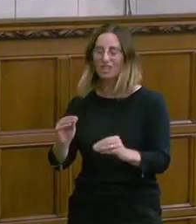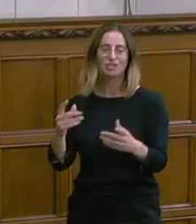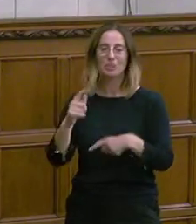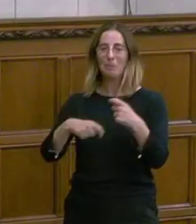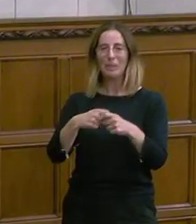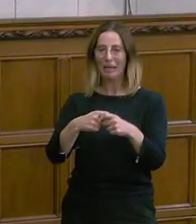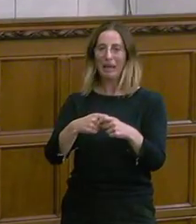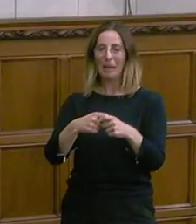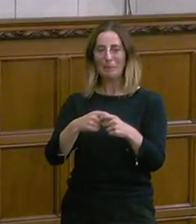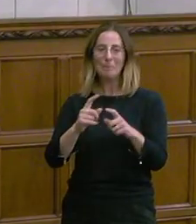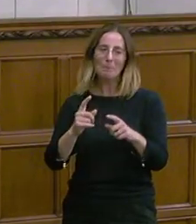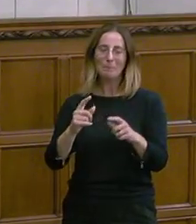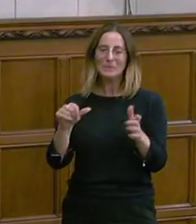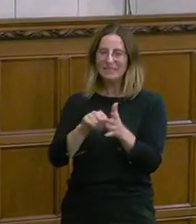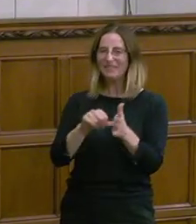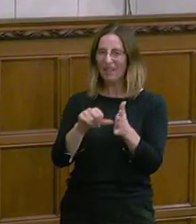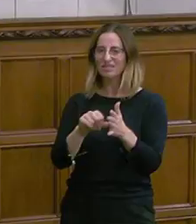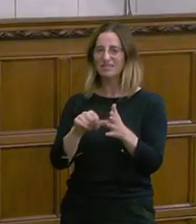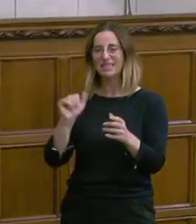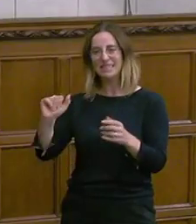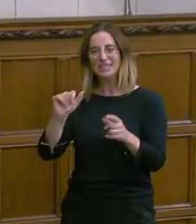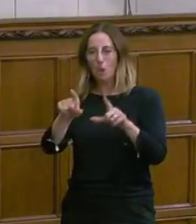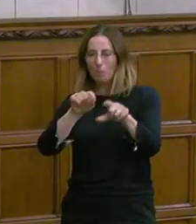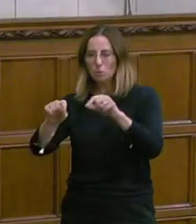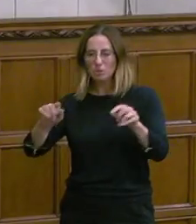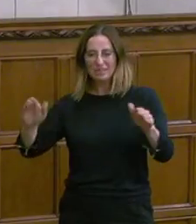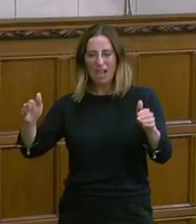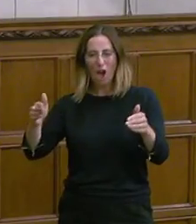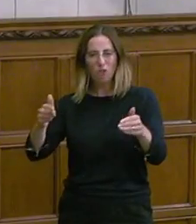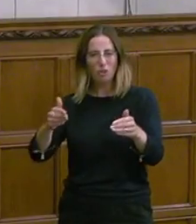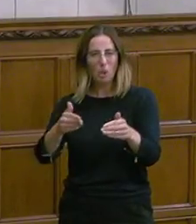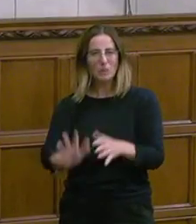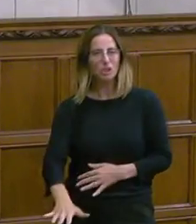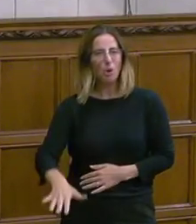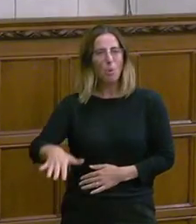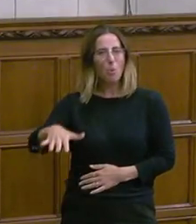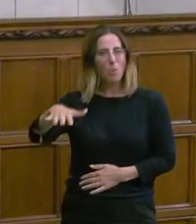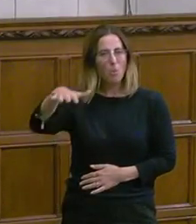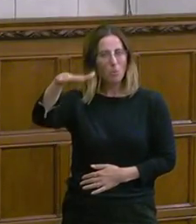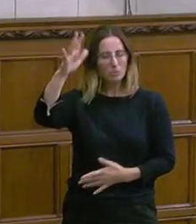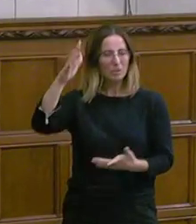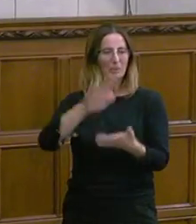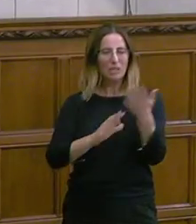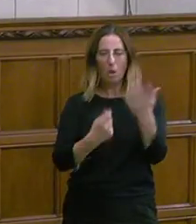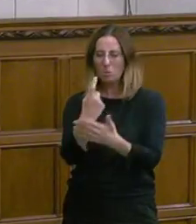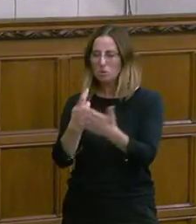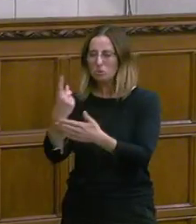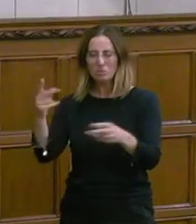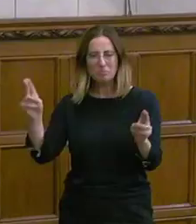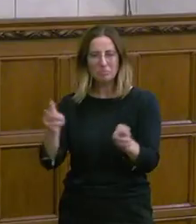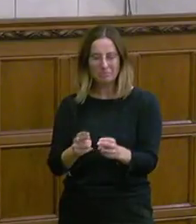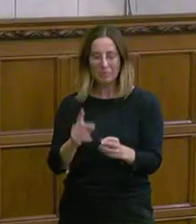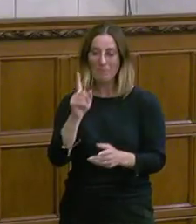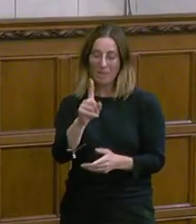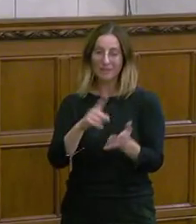and progressed through the system. Mrs. Ward says that the specialist teachers of the deaf made a huge difference to Ollie everywhere